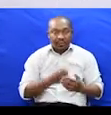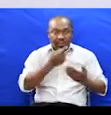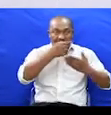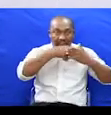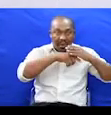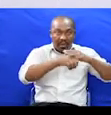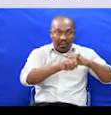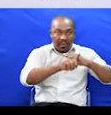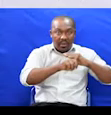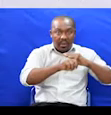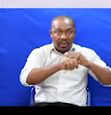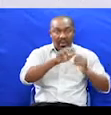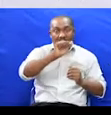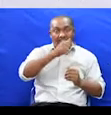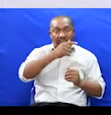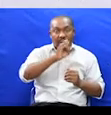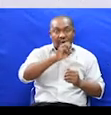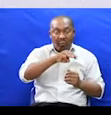within the atom.